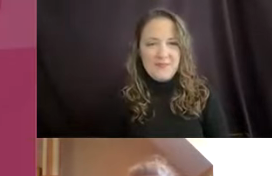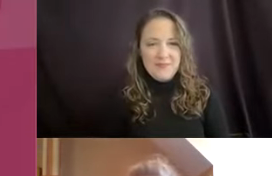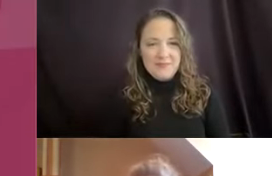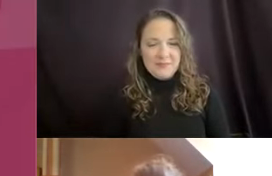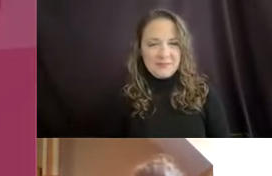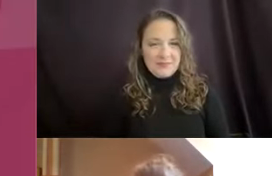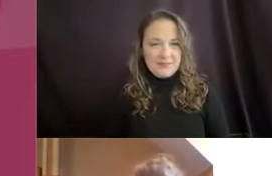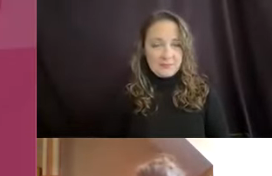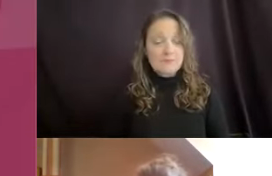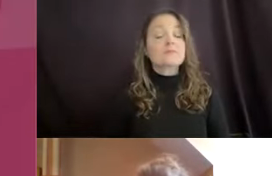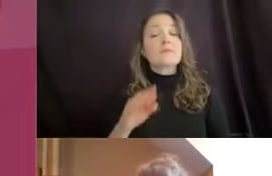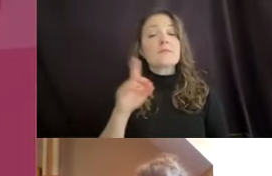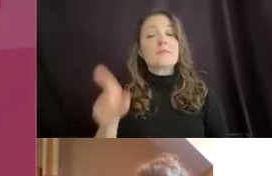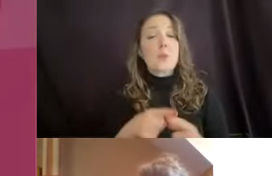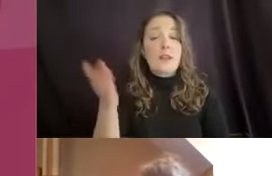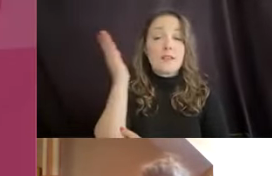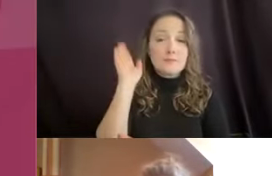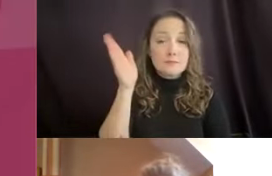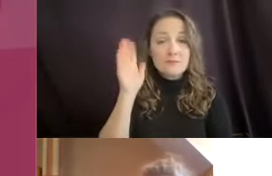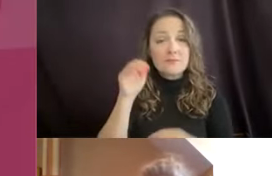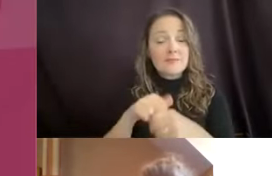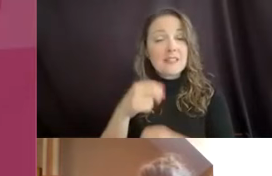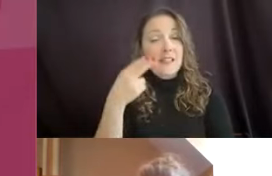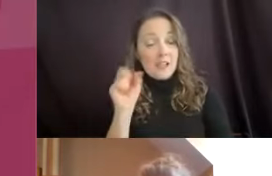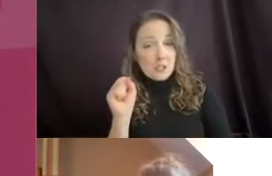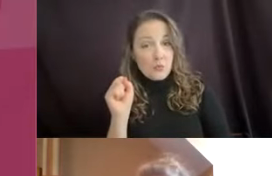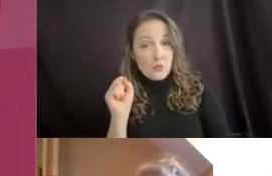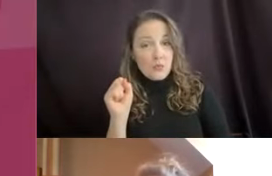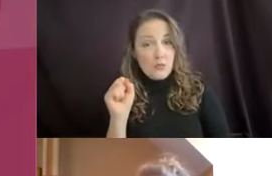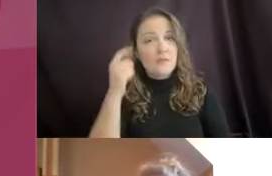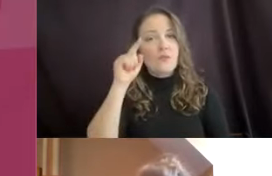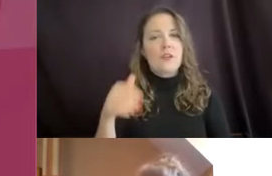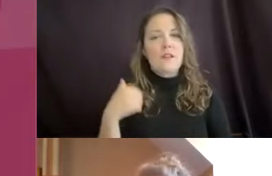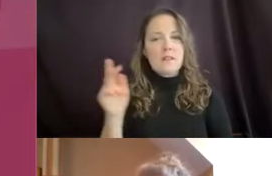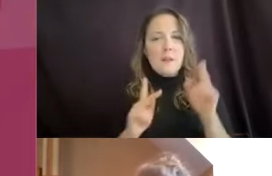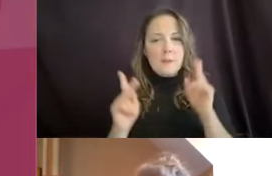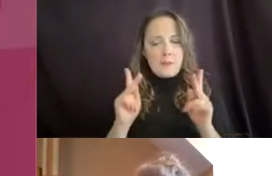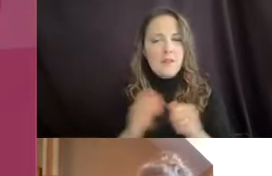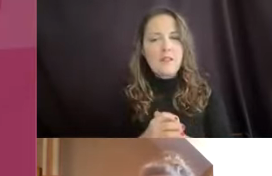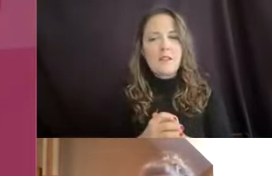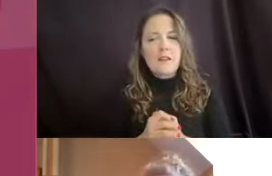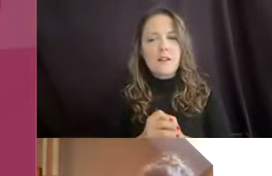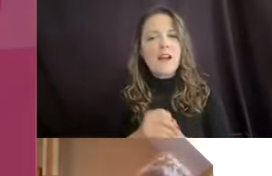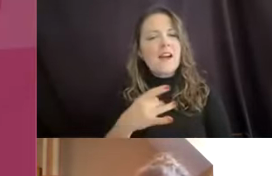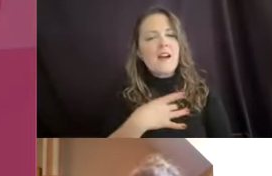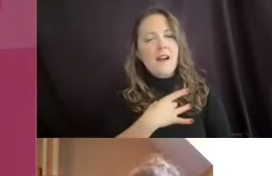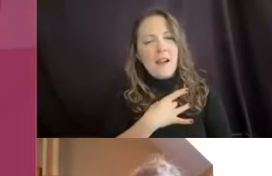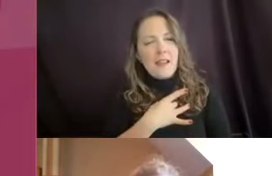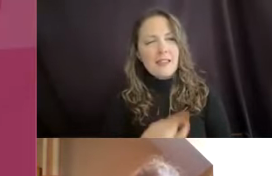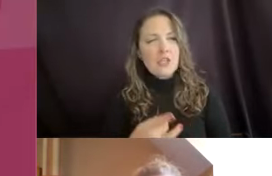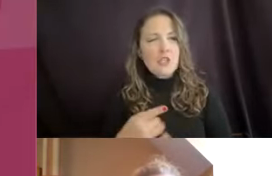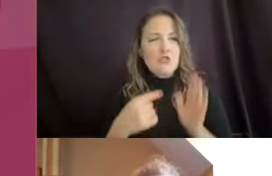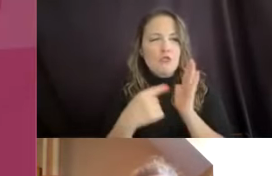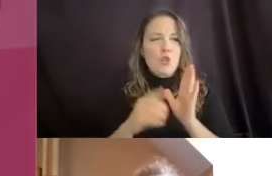when I give presentations in high schools to young people. I like to be very clear about